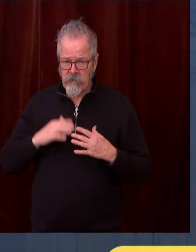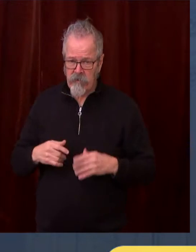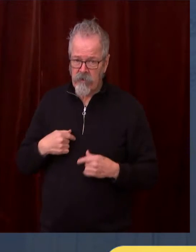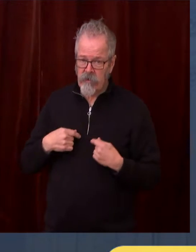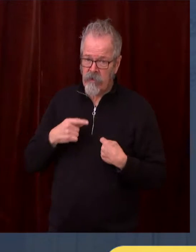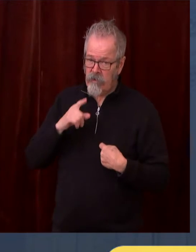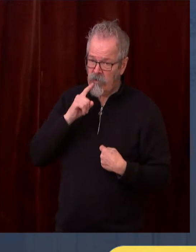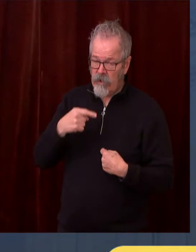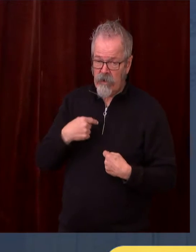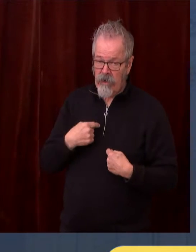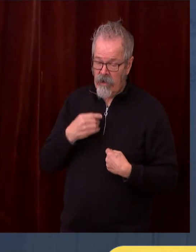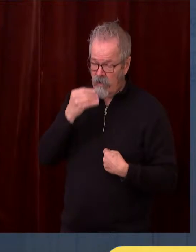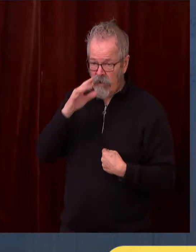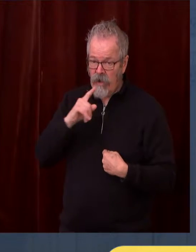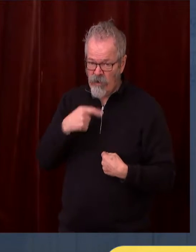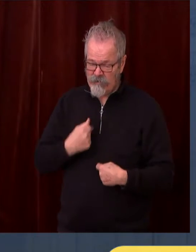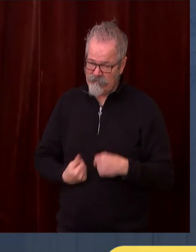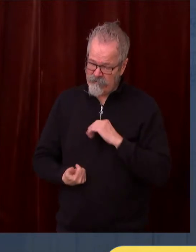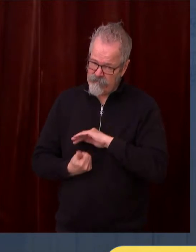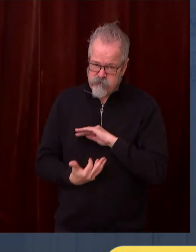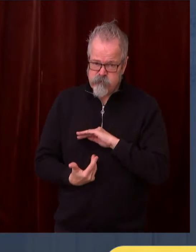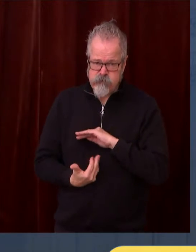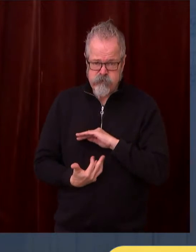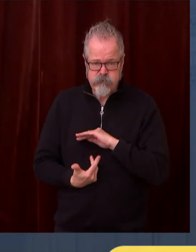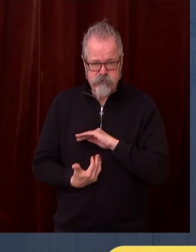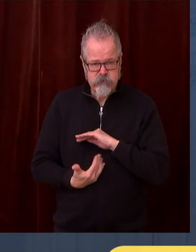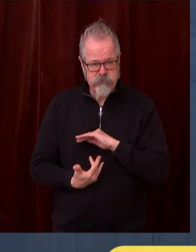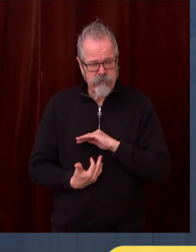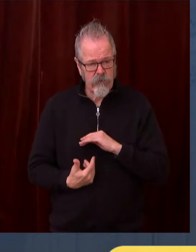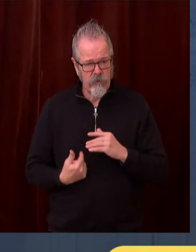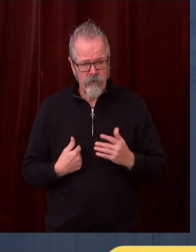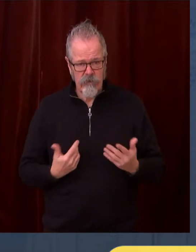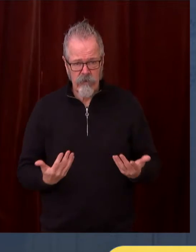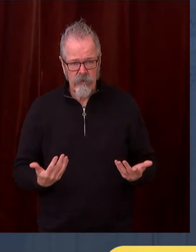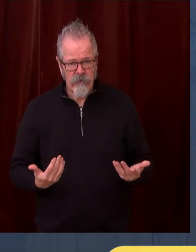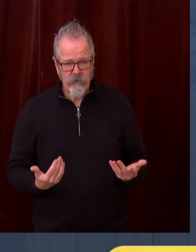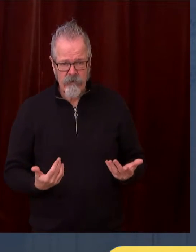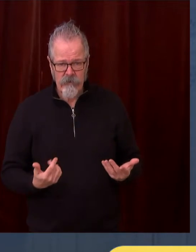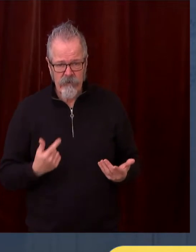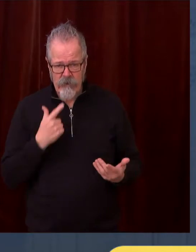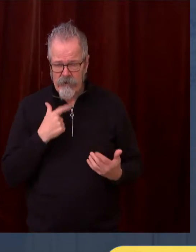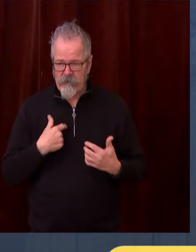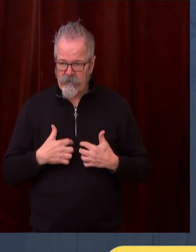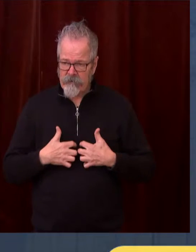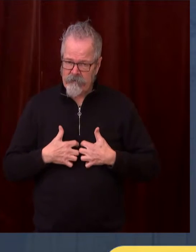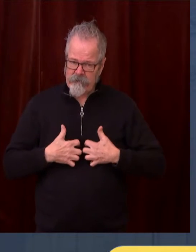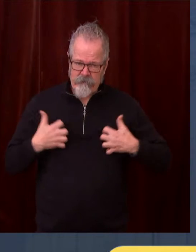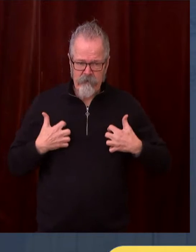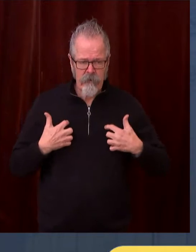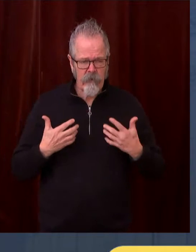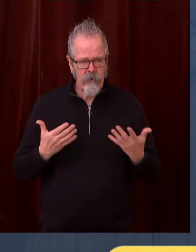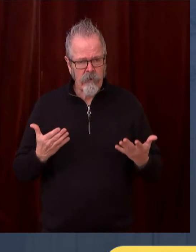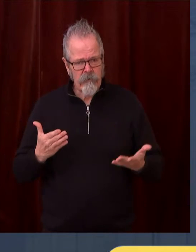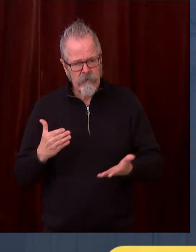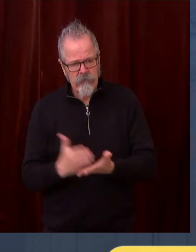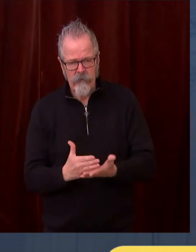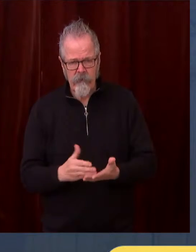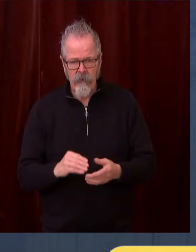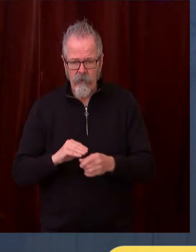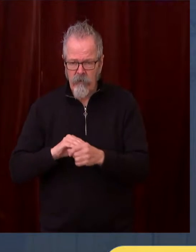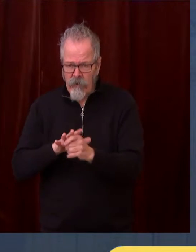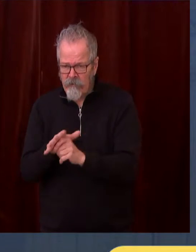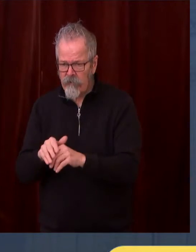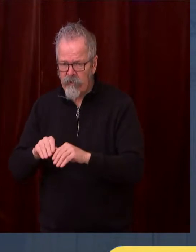in the middle of a pandemic. We now have a vaccine. We have a new president. And we ought to be pulling on the